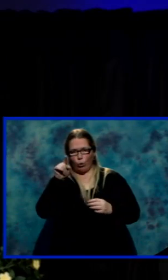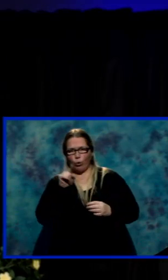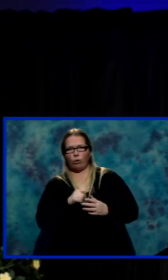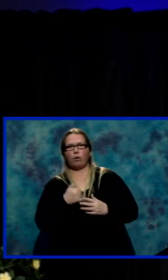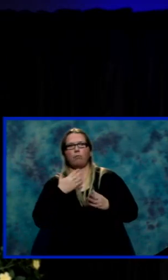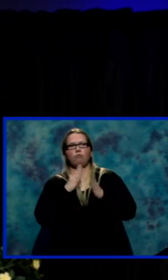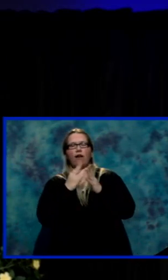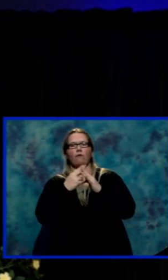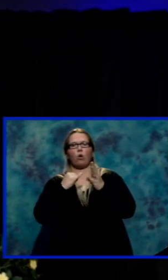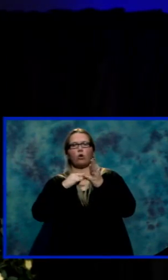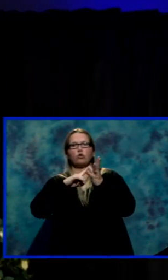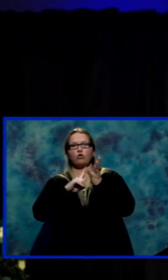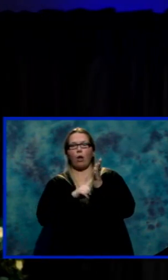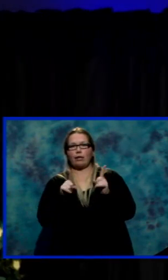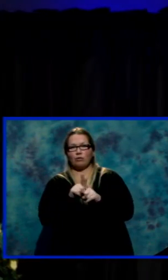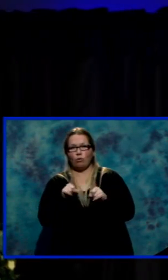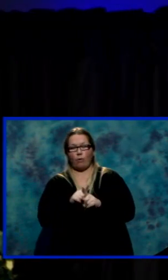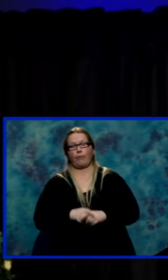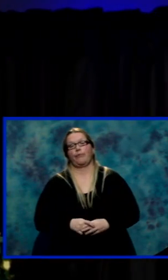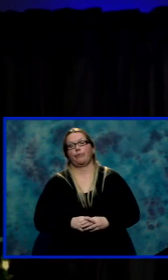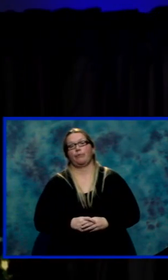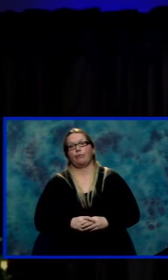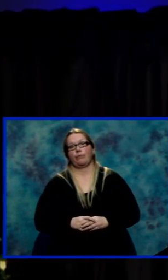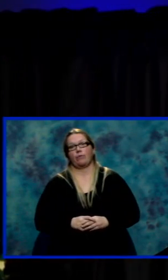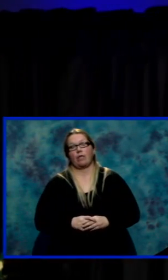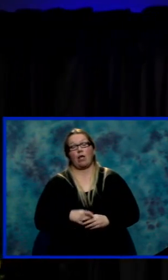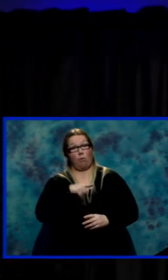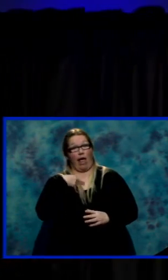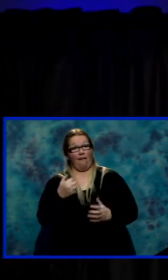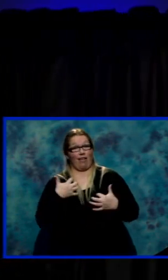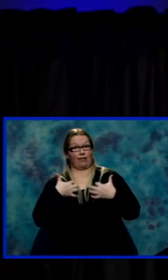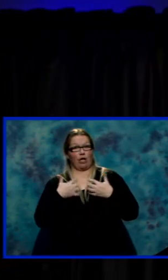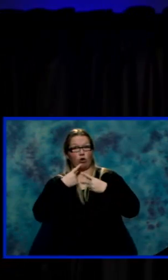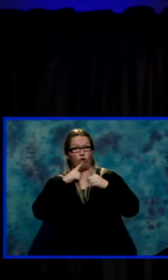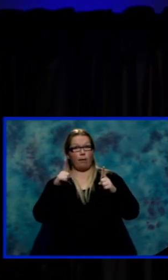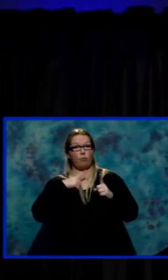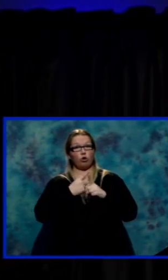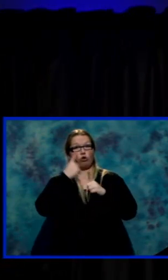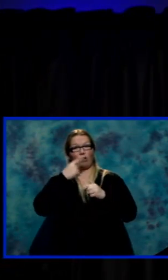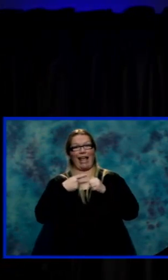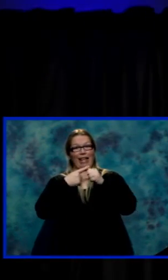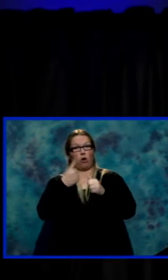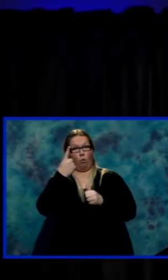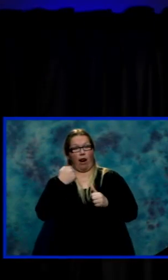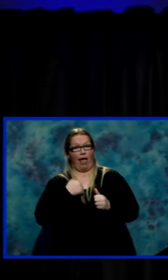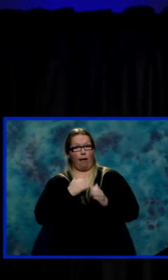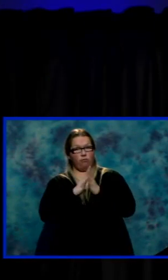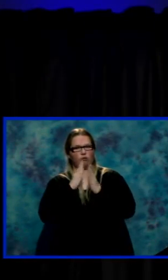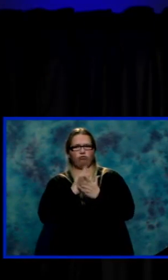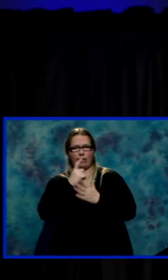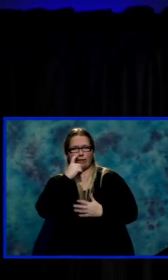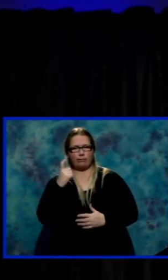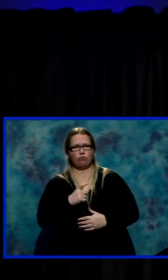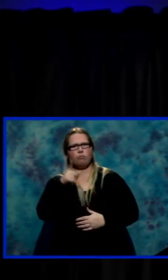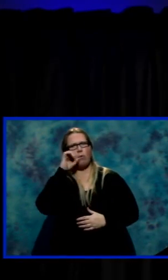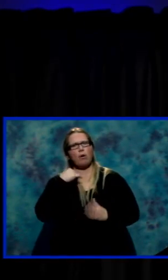Sol. But there's exciting news because God has answered one of our prayers that was really serious. You remember we